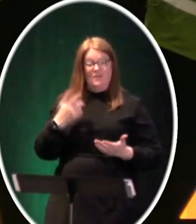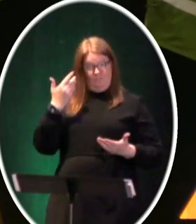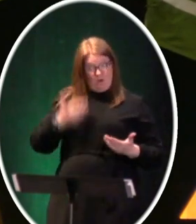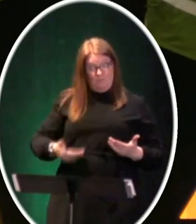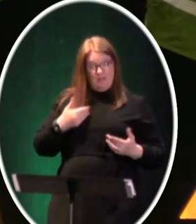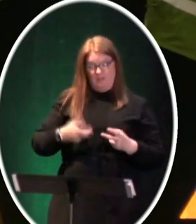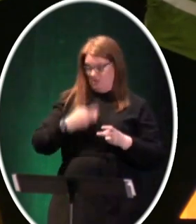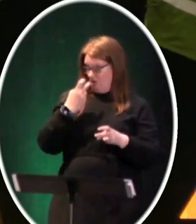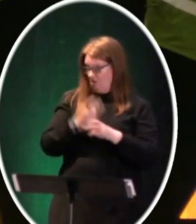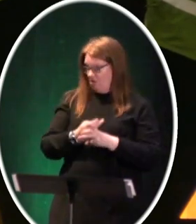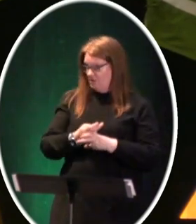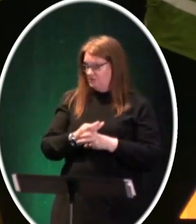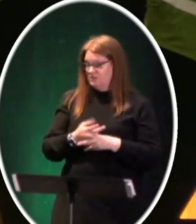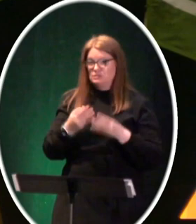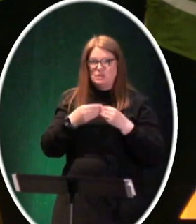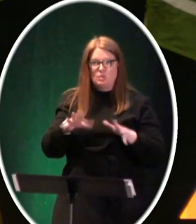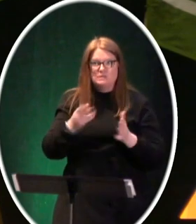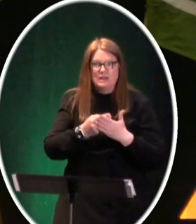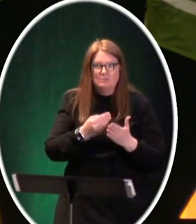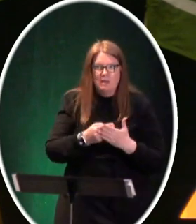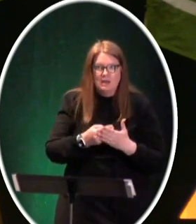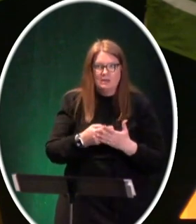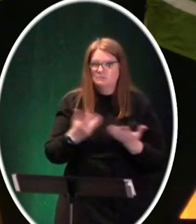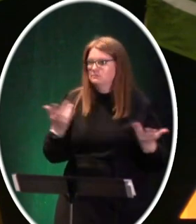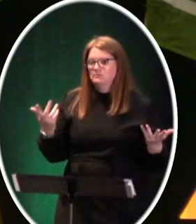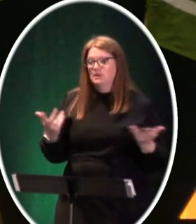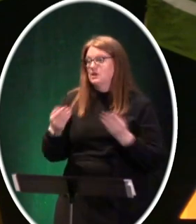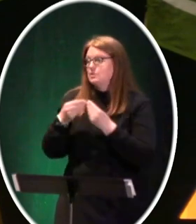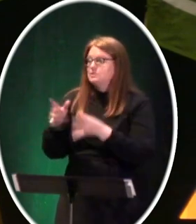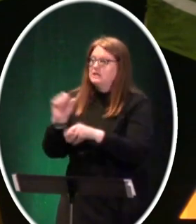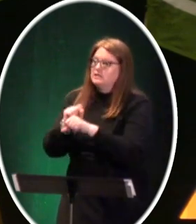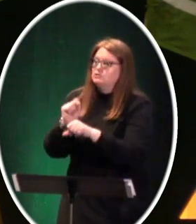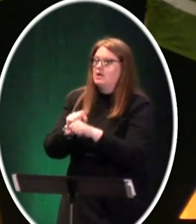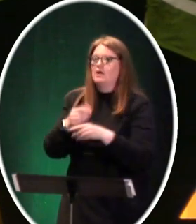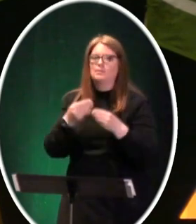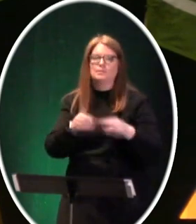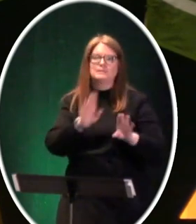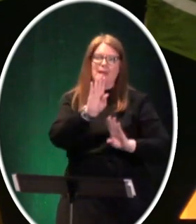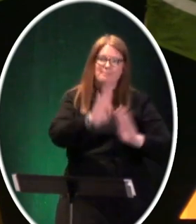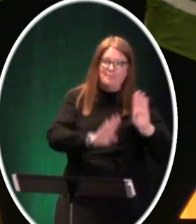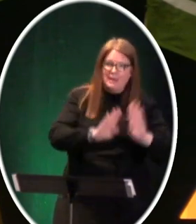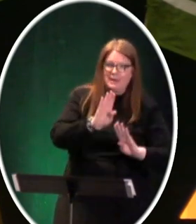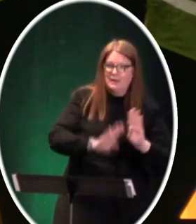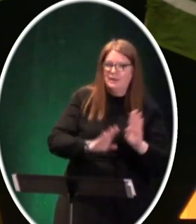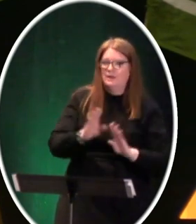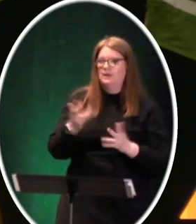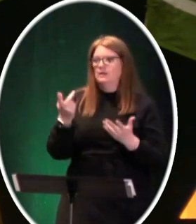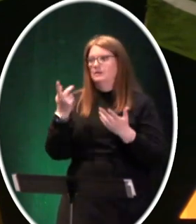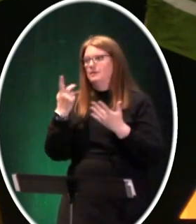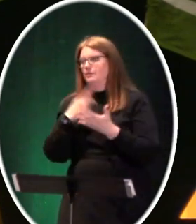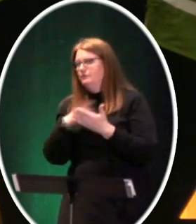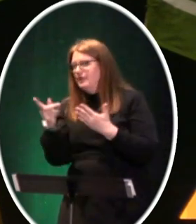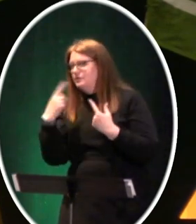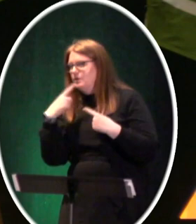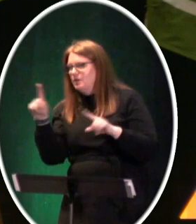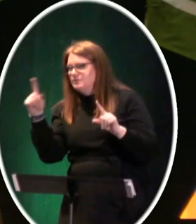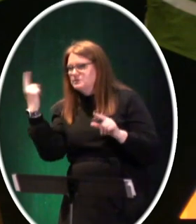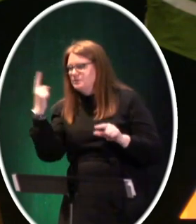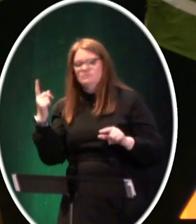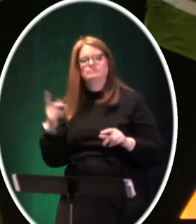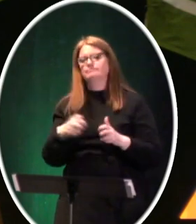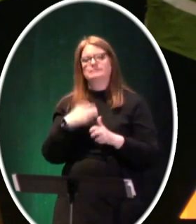in business wasn't losing money or losing a job to a competitor, losing a bid, failing to accomplish a financial goal. The hardest